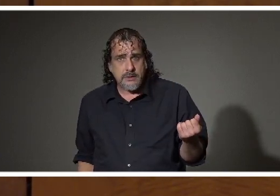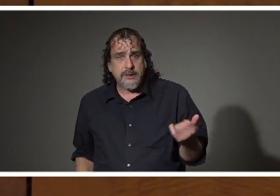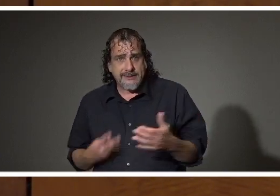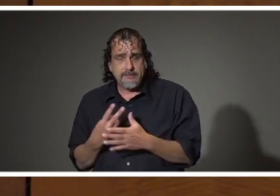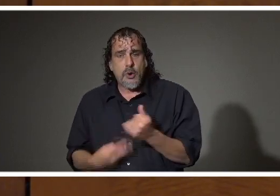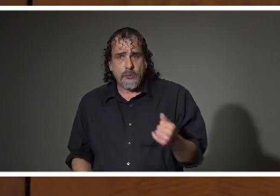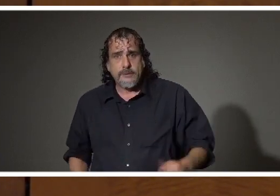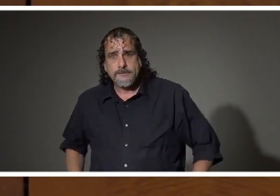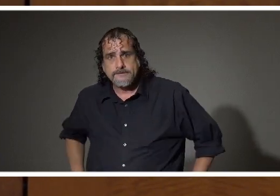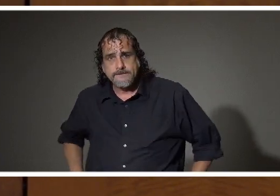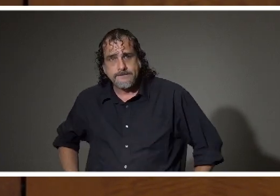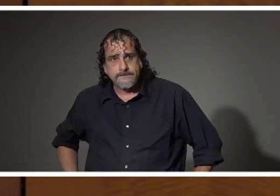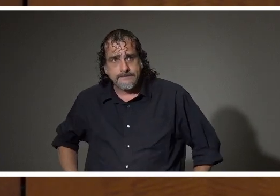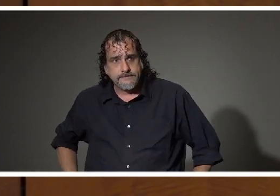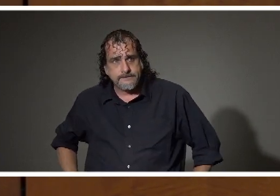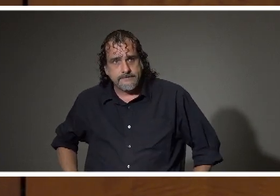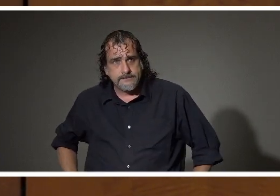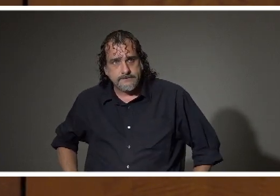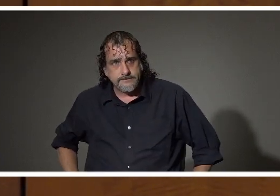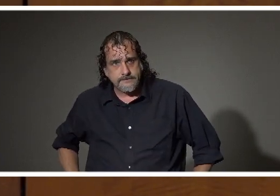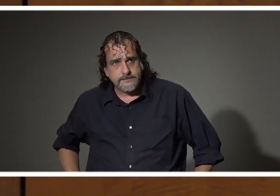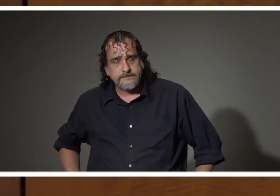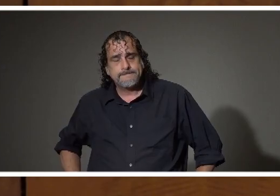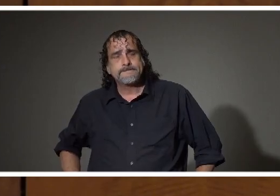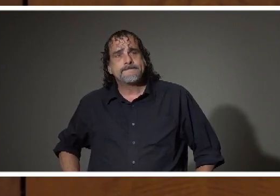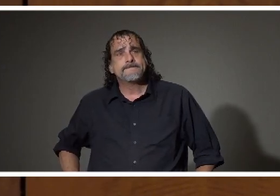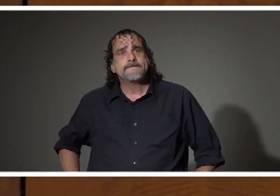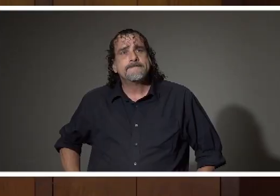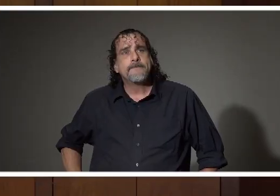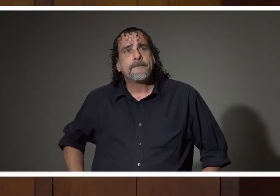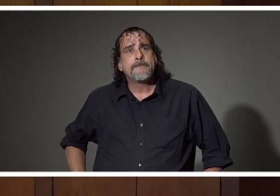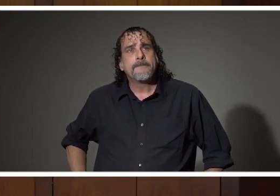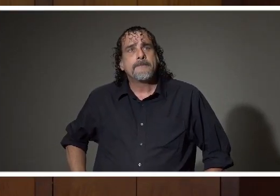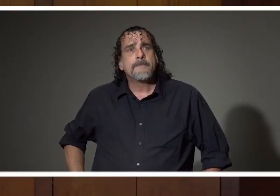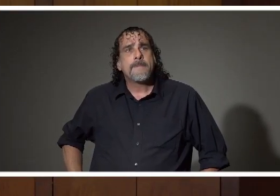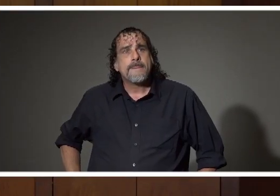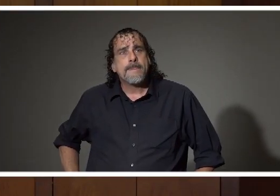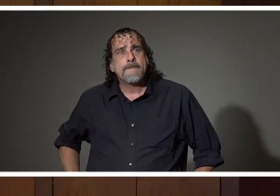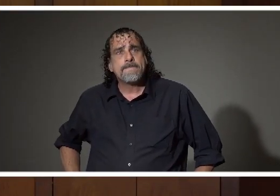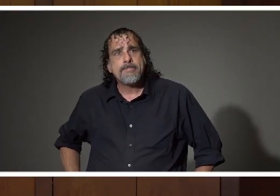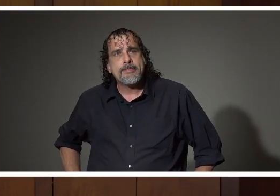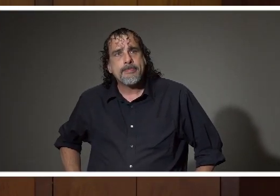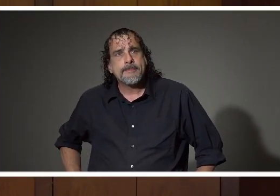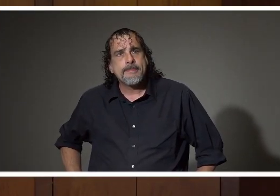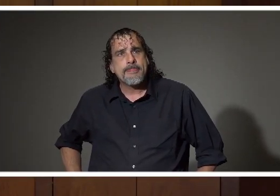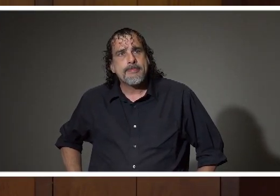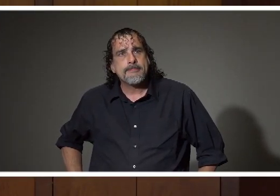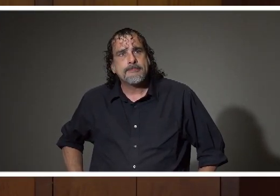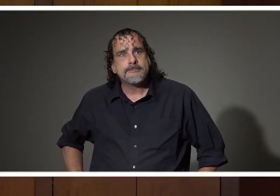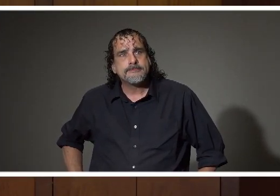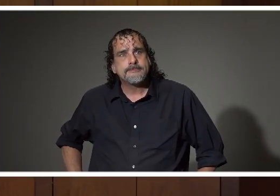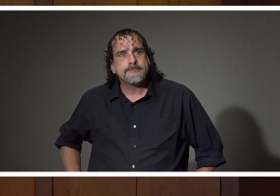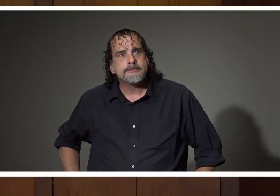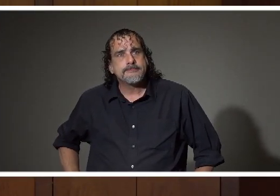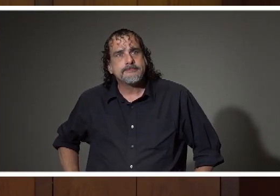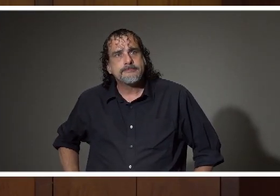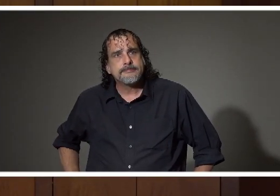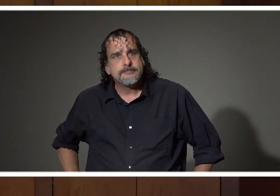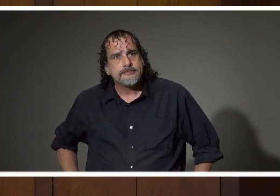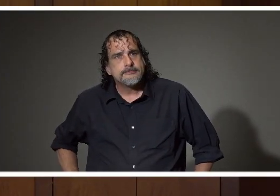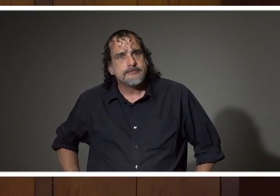both. And will continue to be, I'm sure. Joey Barnes from WCBI has a question.